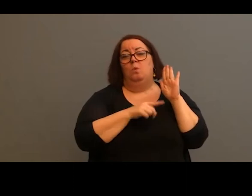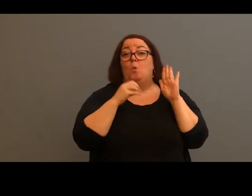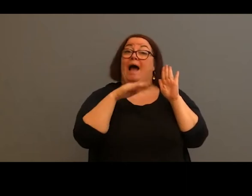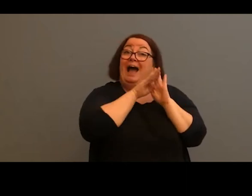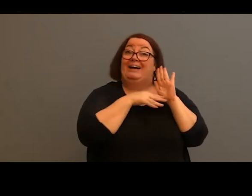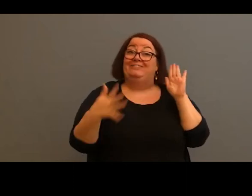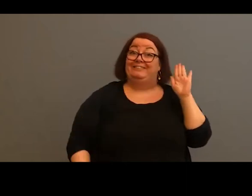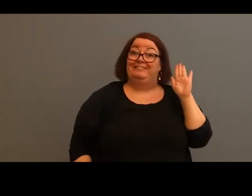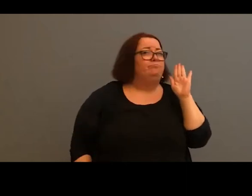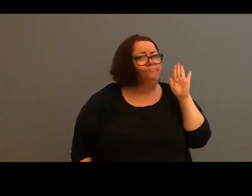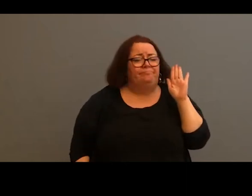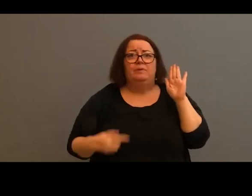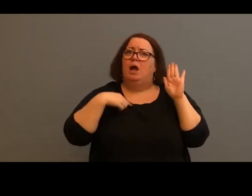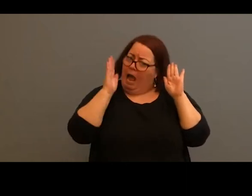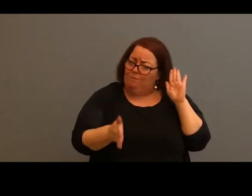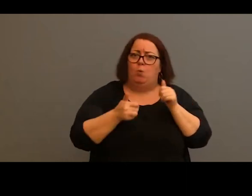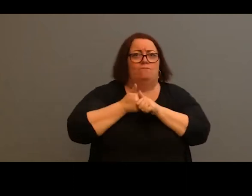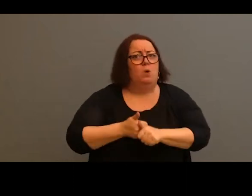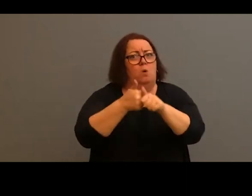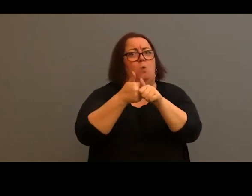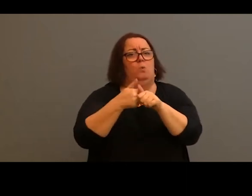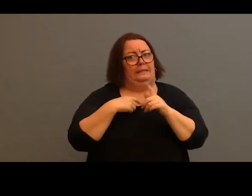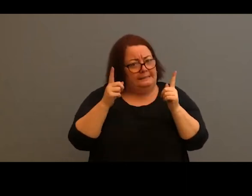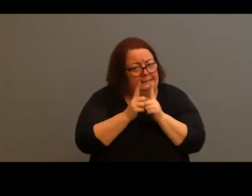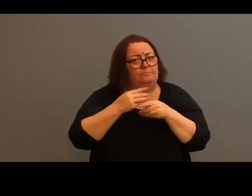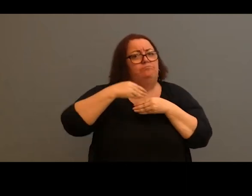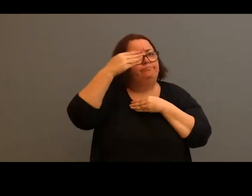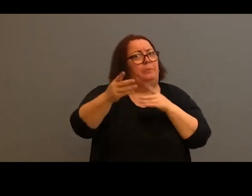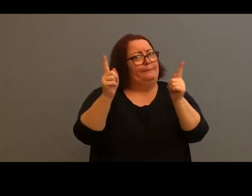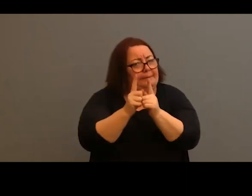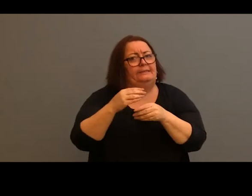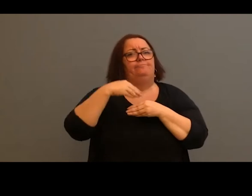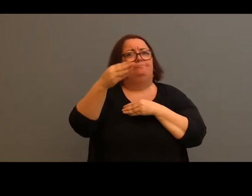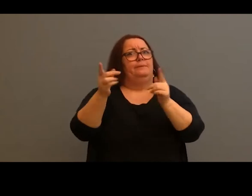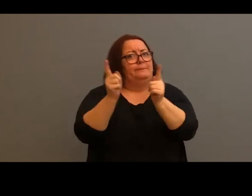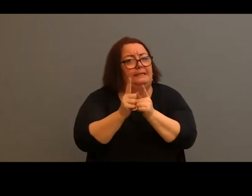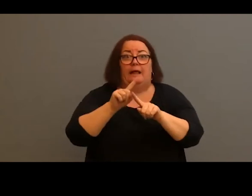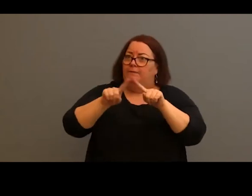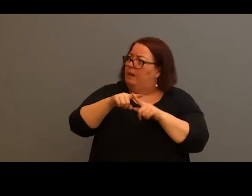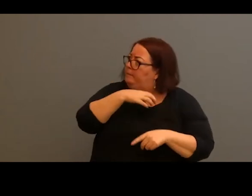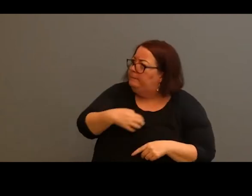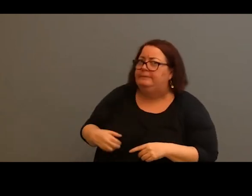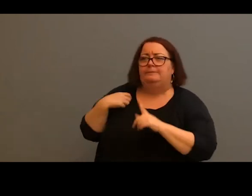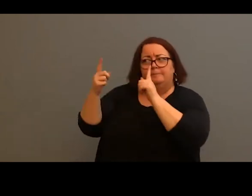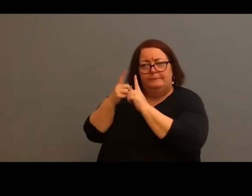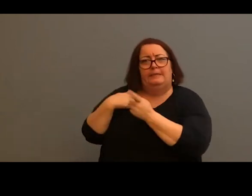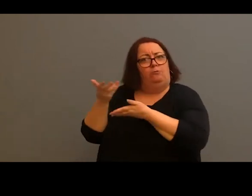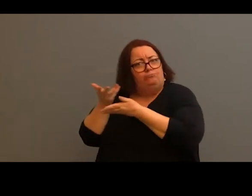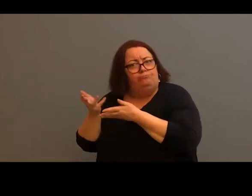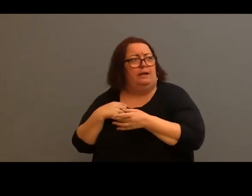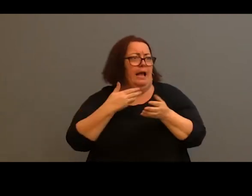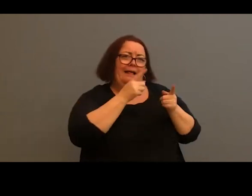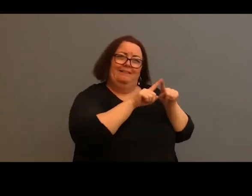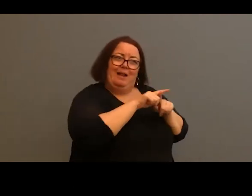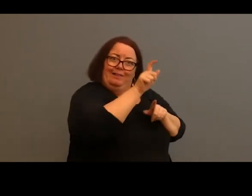the different sectors, meet up with the various ministries, directorates, and representatives for local governments to